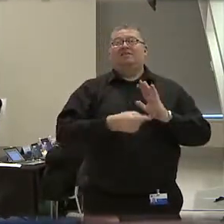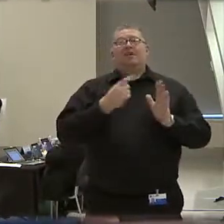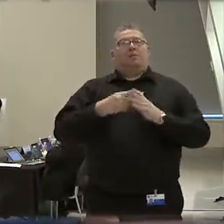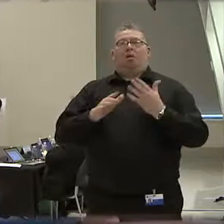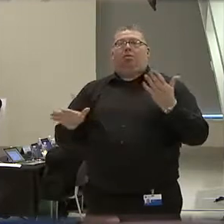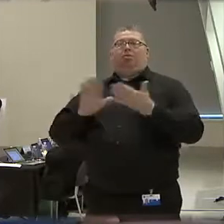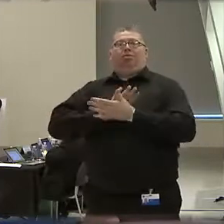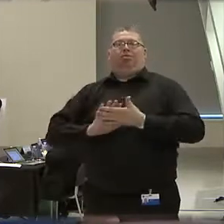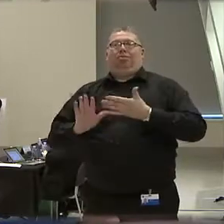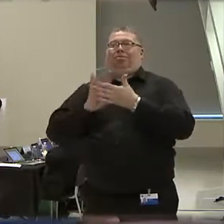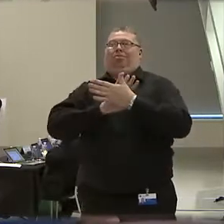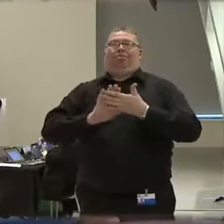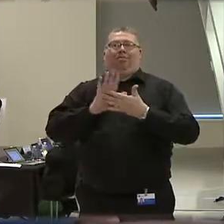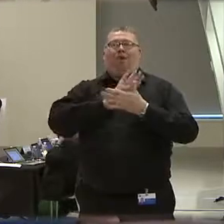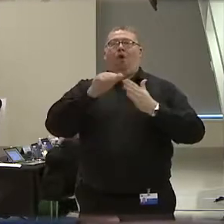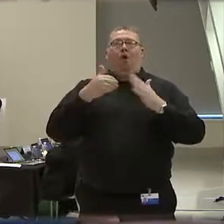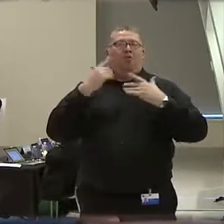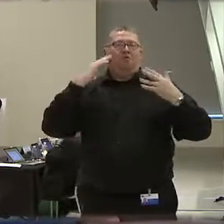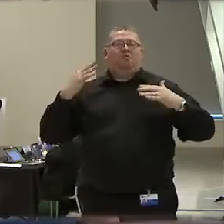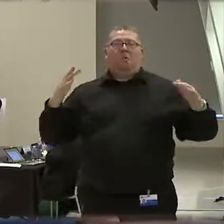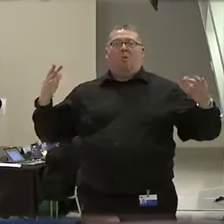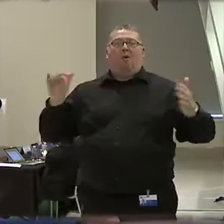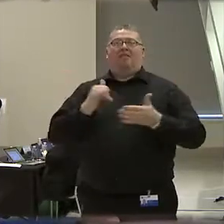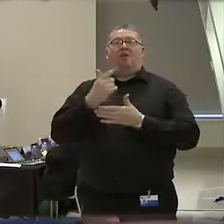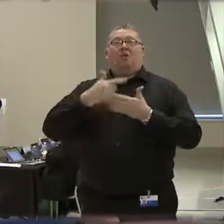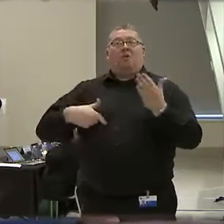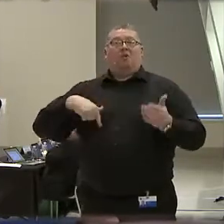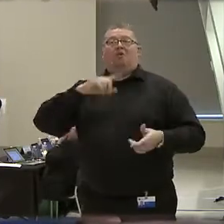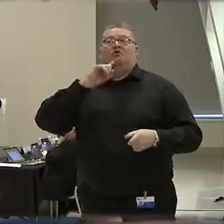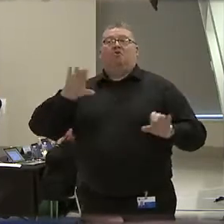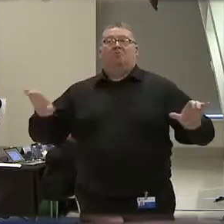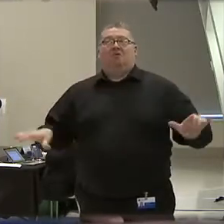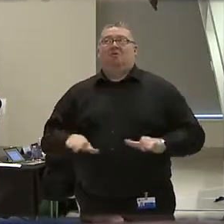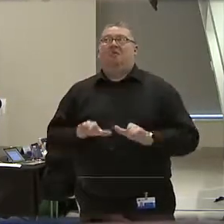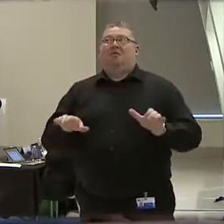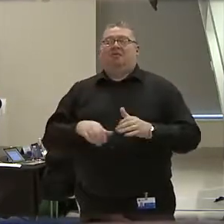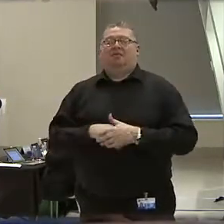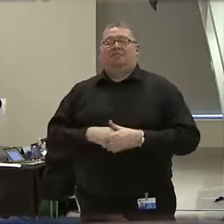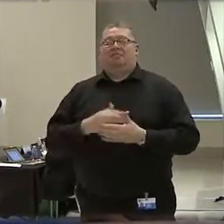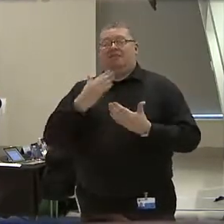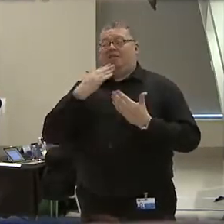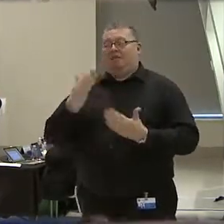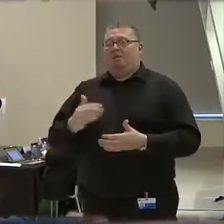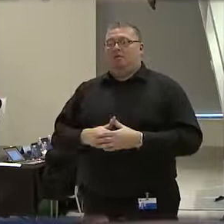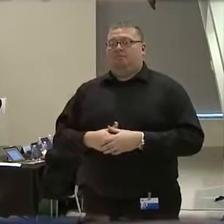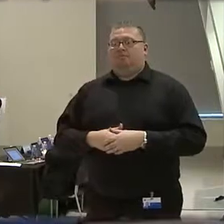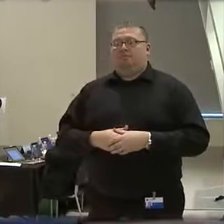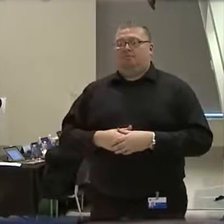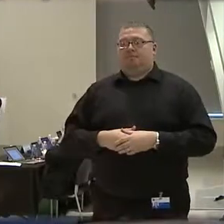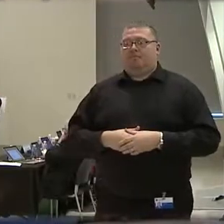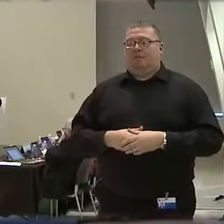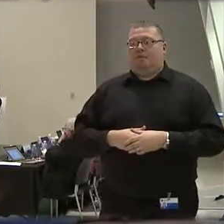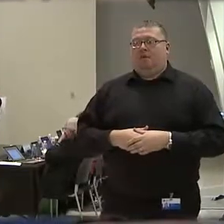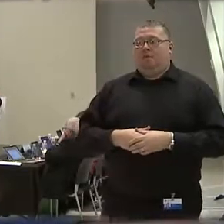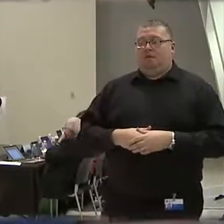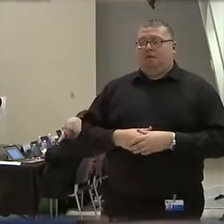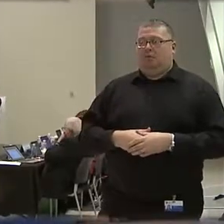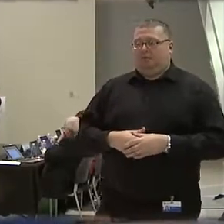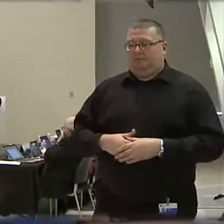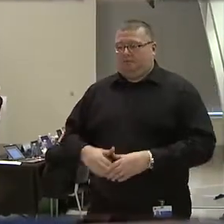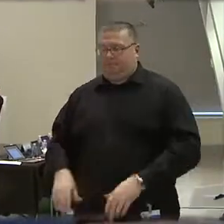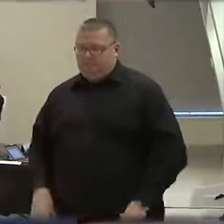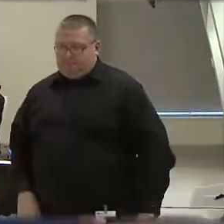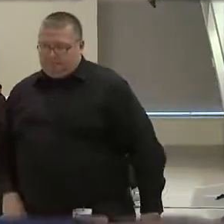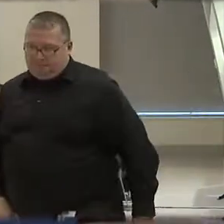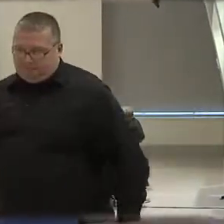in other things. Well, this is what we should be doing now. Thank you. Sean Smoot, followed by